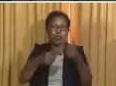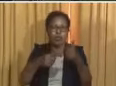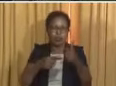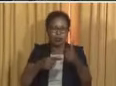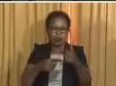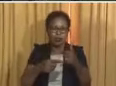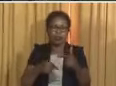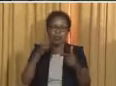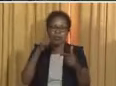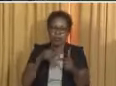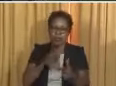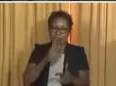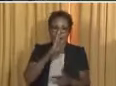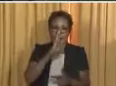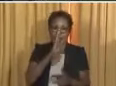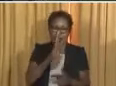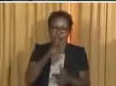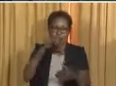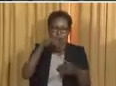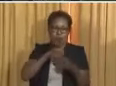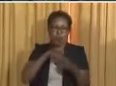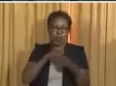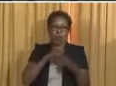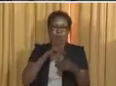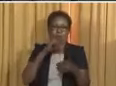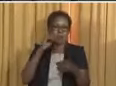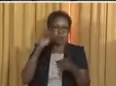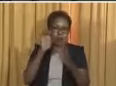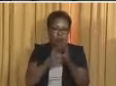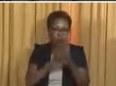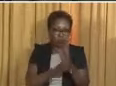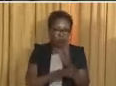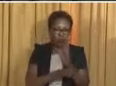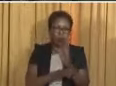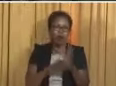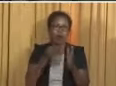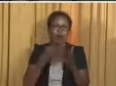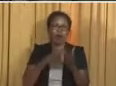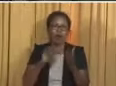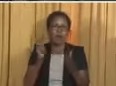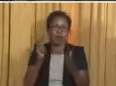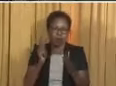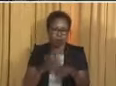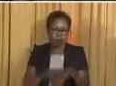is directly within the four corners of the Constitution of Kenya.